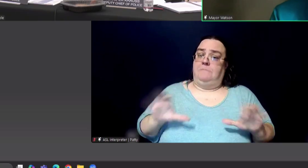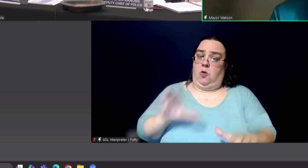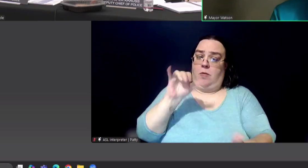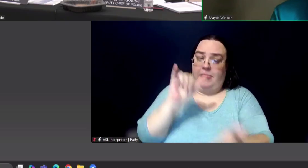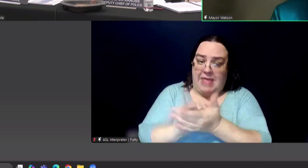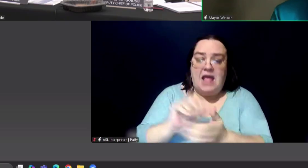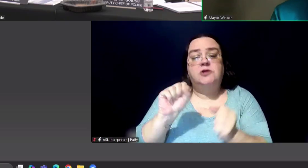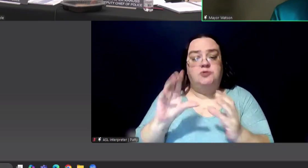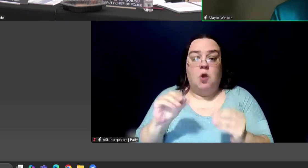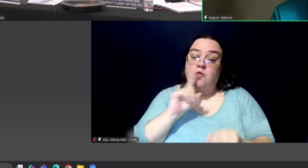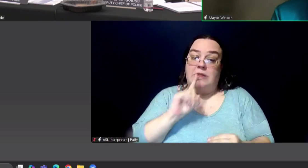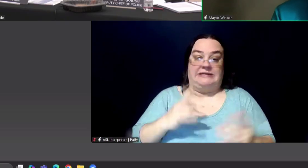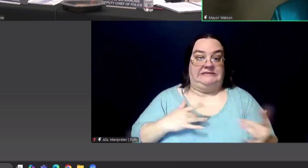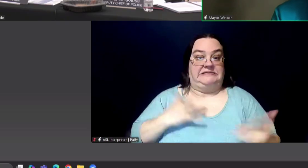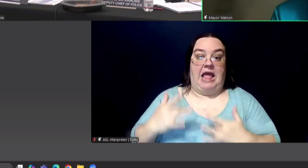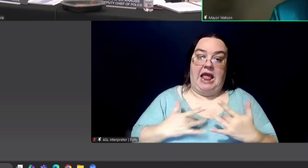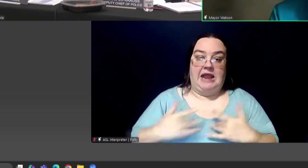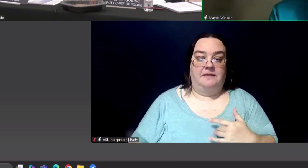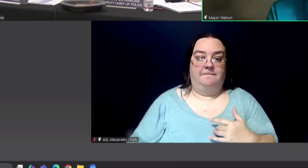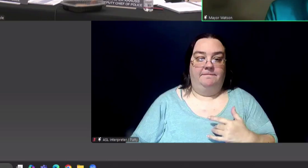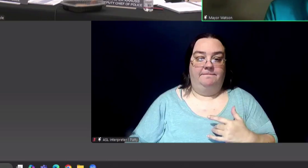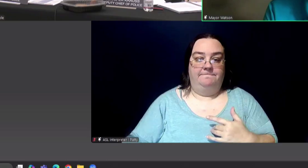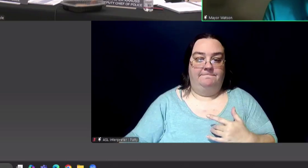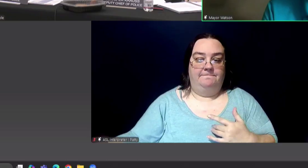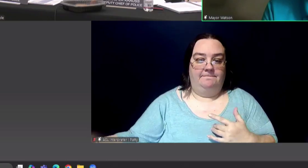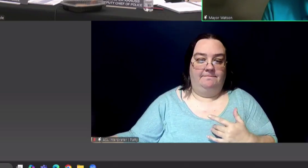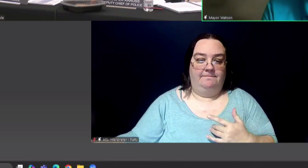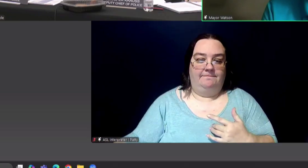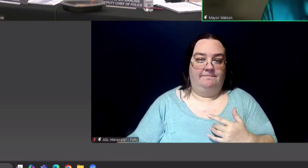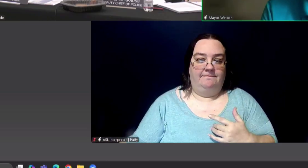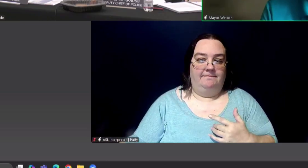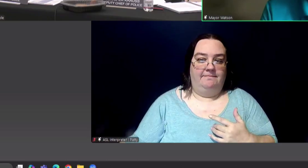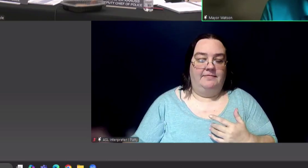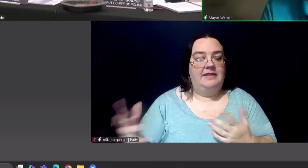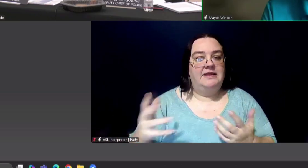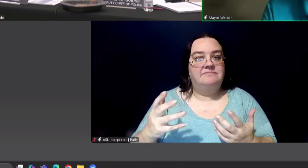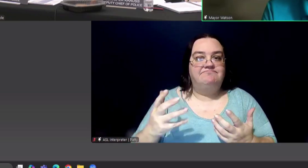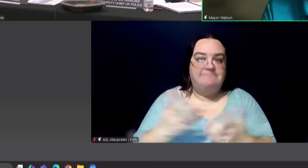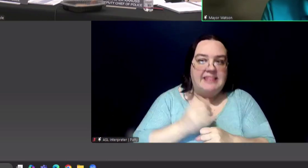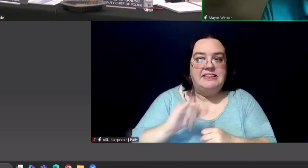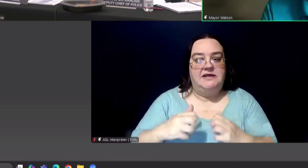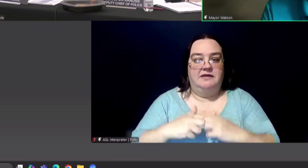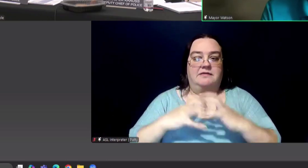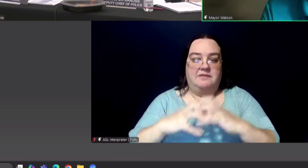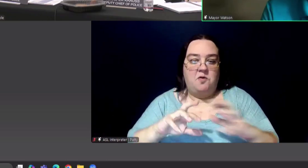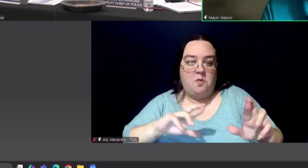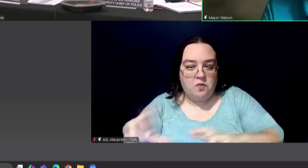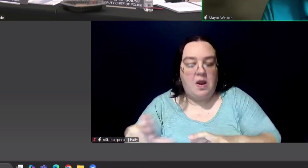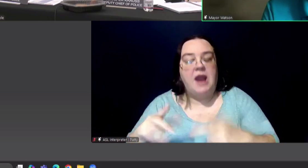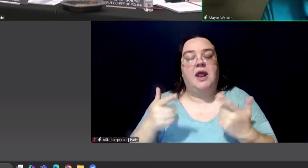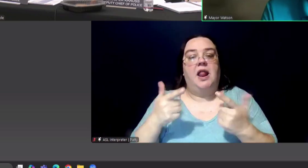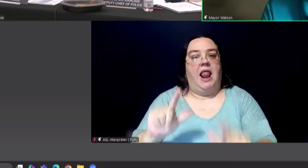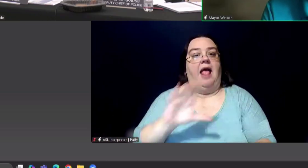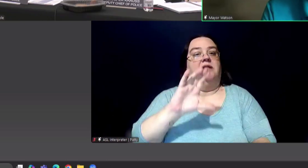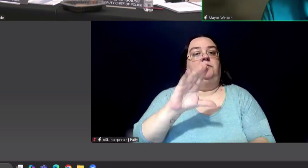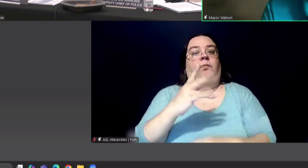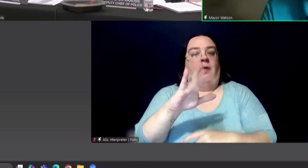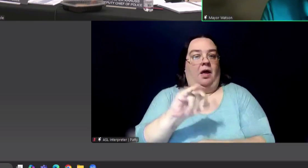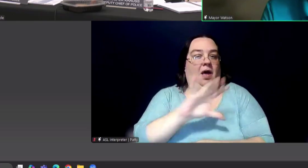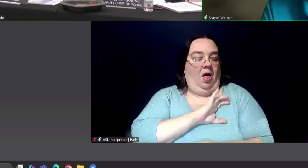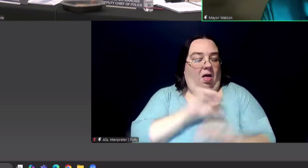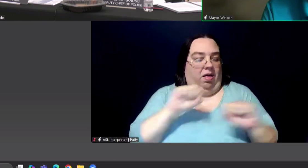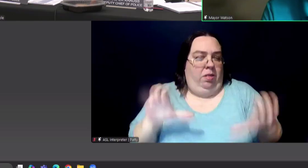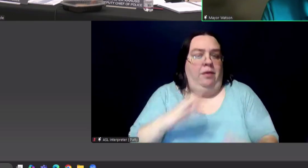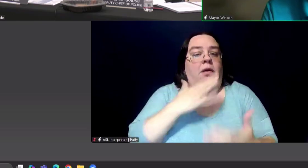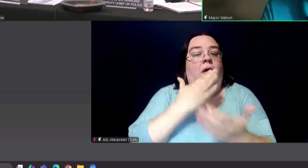So we are excited to get this up and running and enable the Cheverly Police Foundation to do some good in the community. Deputy